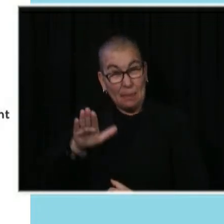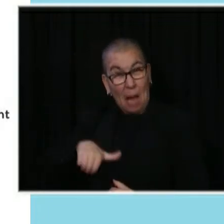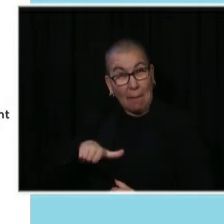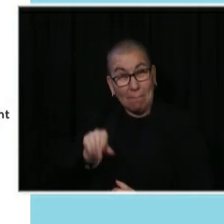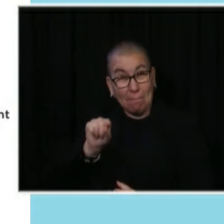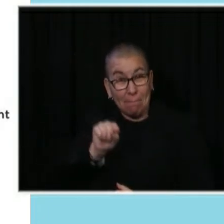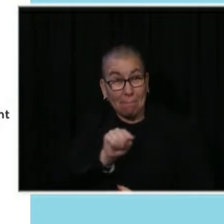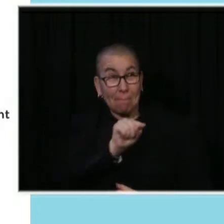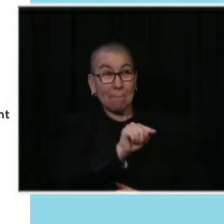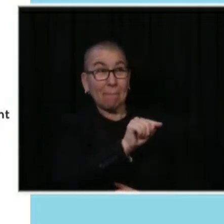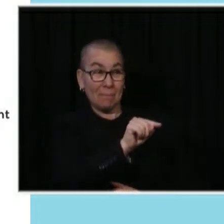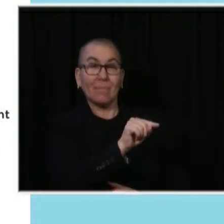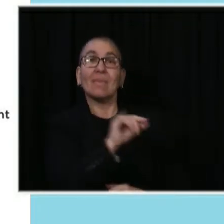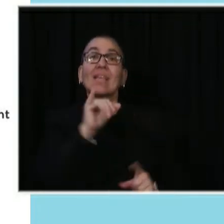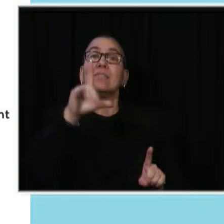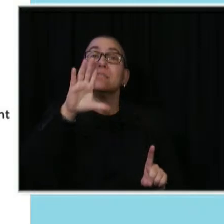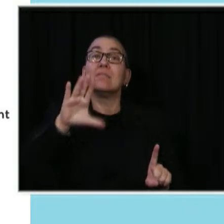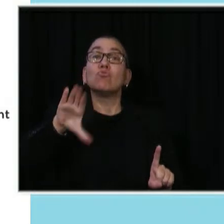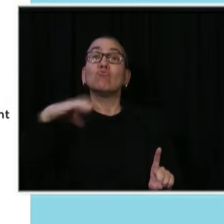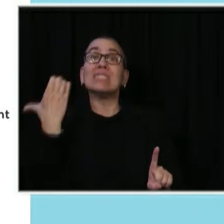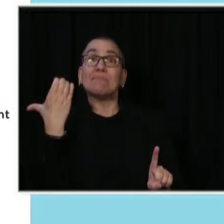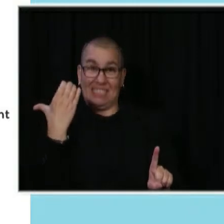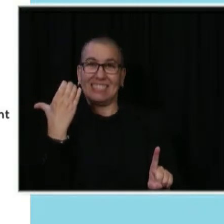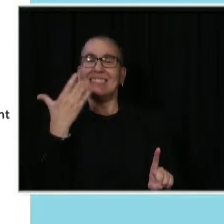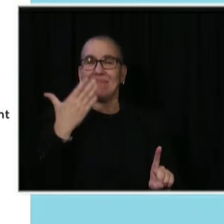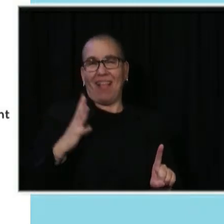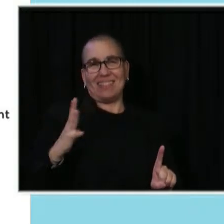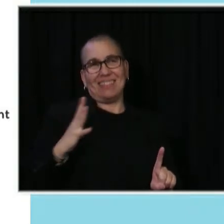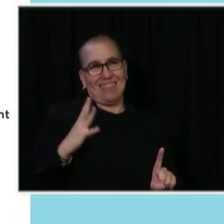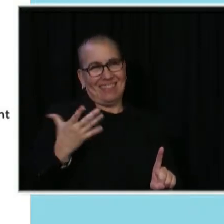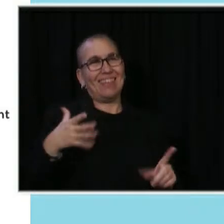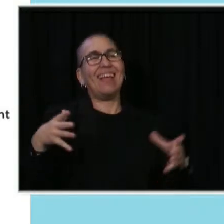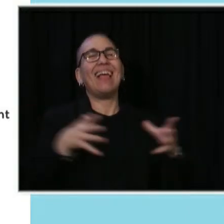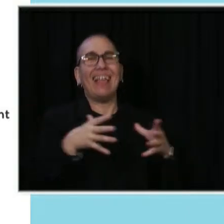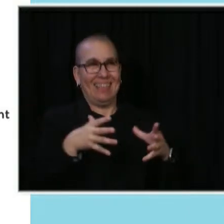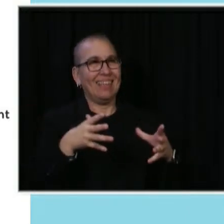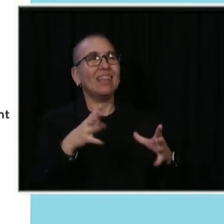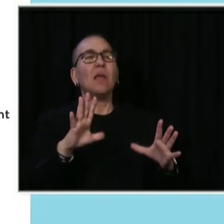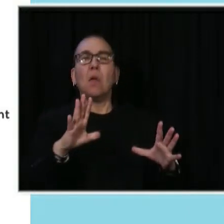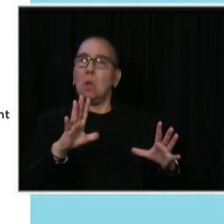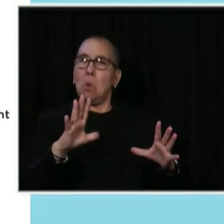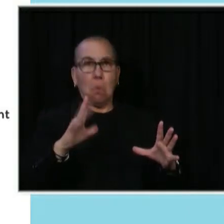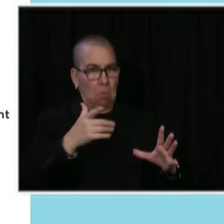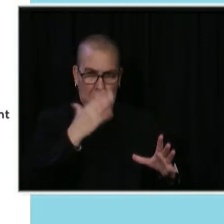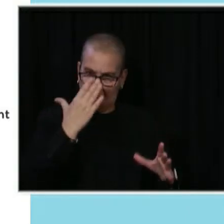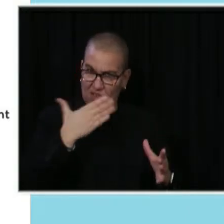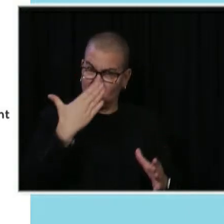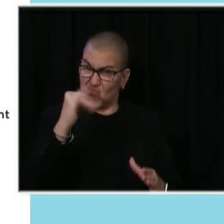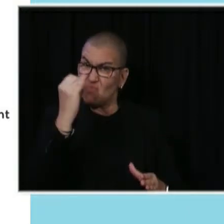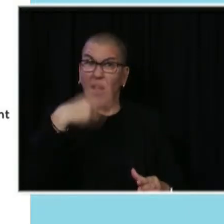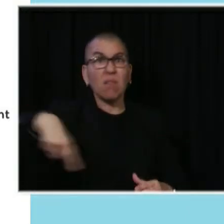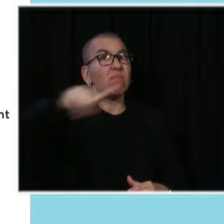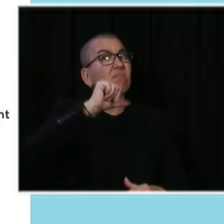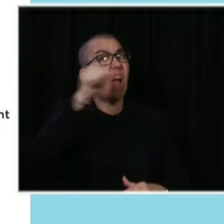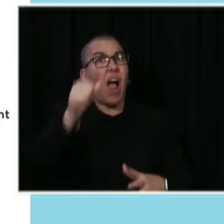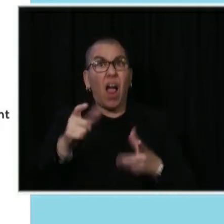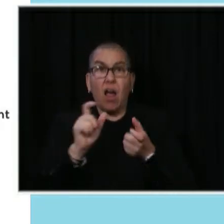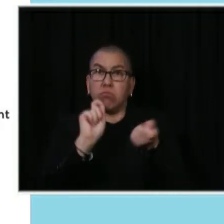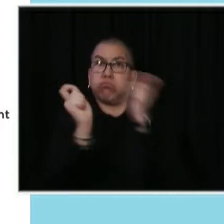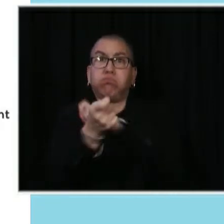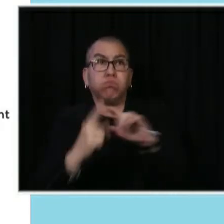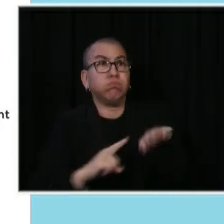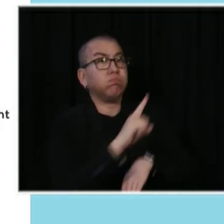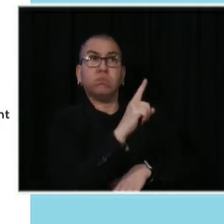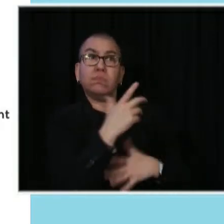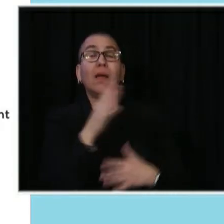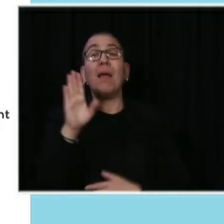Christmas. We put in mitigation efforts, and we didn't need to change them. And as you started to see in March, where the new variant, the B117 variant